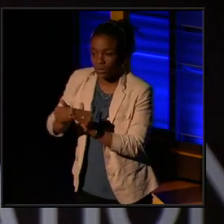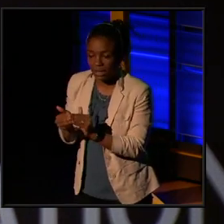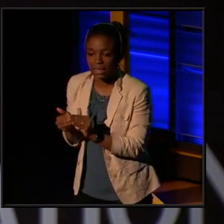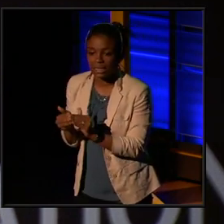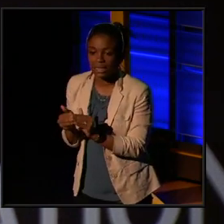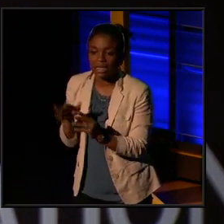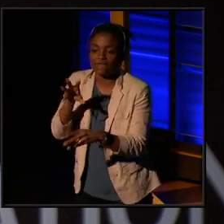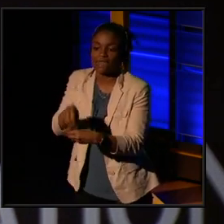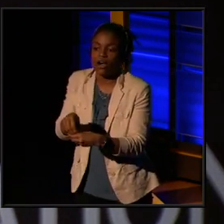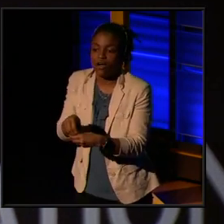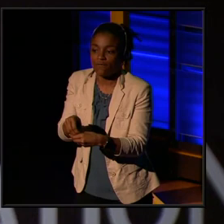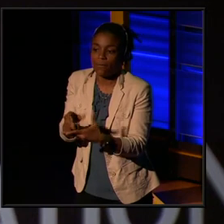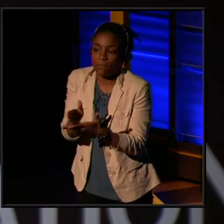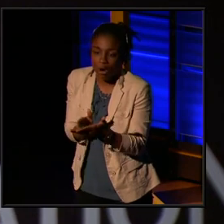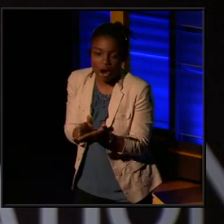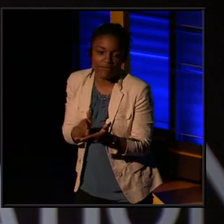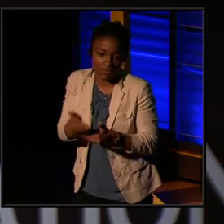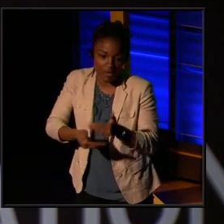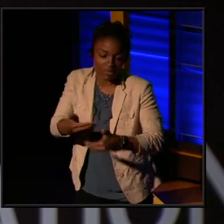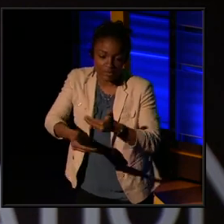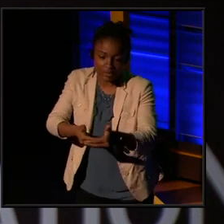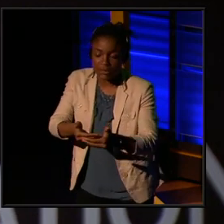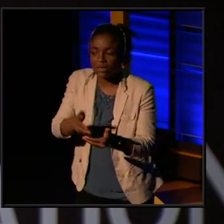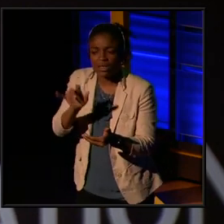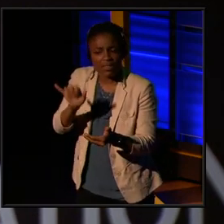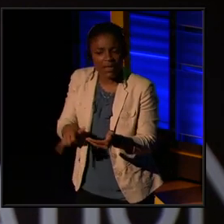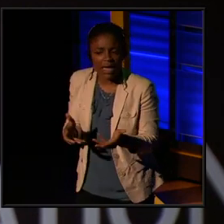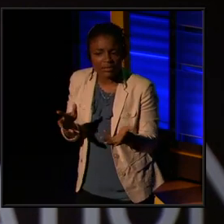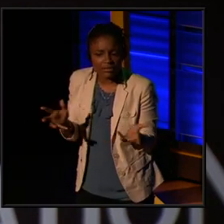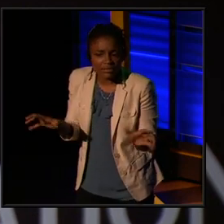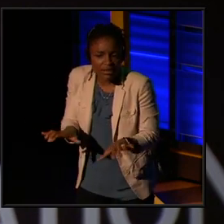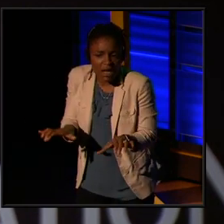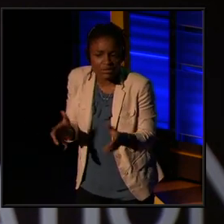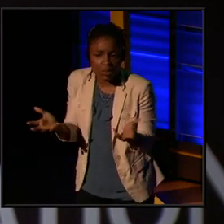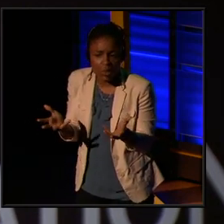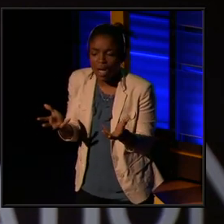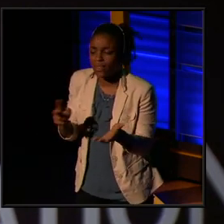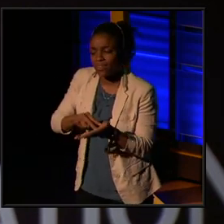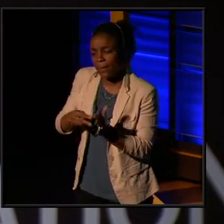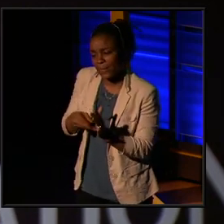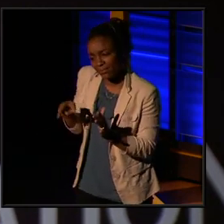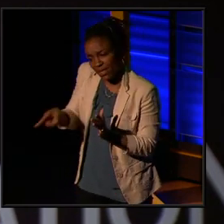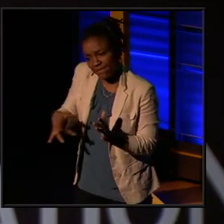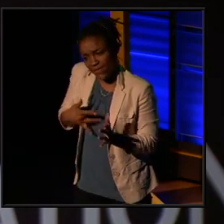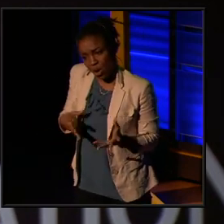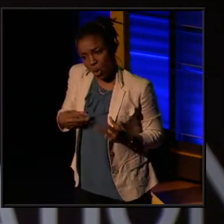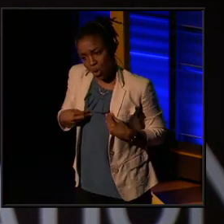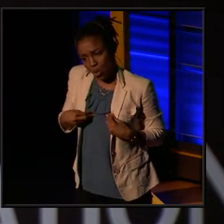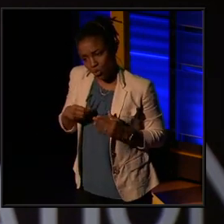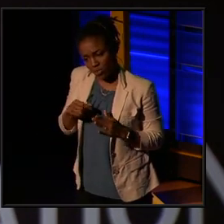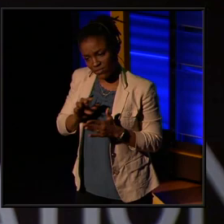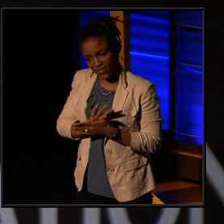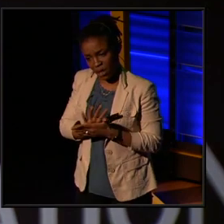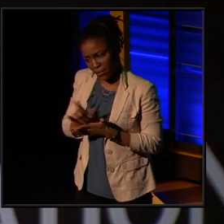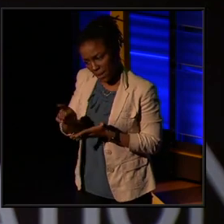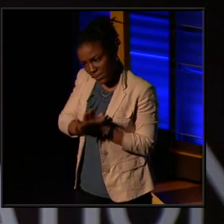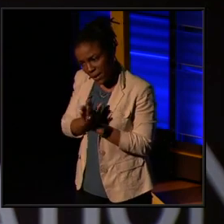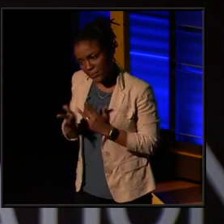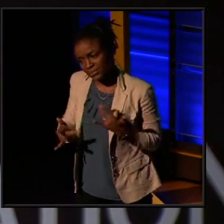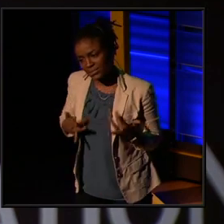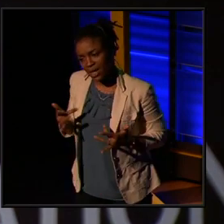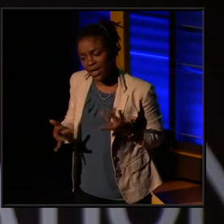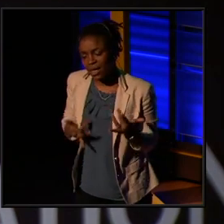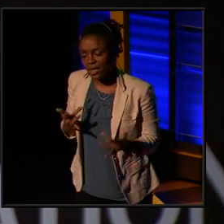process. And what that does is it creates a feeling of ownership of this film. Yeah. And people get truly excited about it.